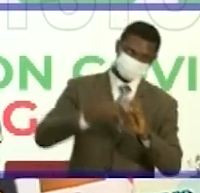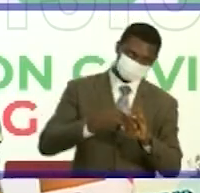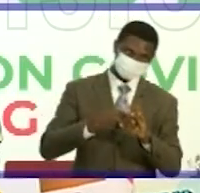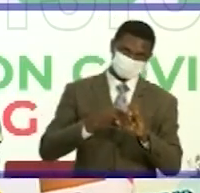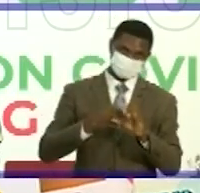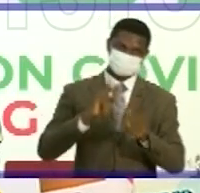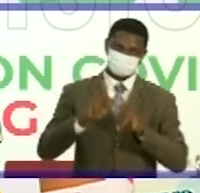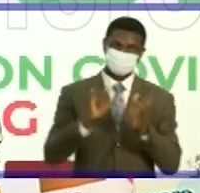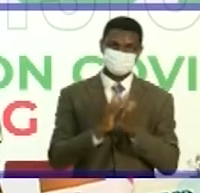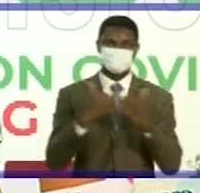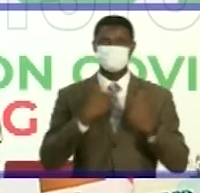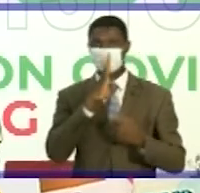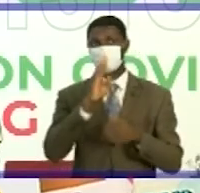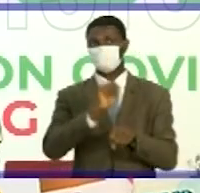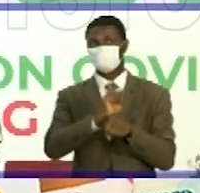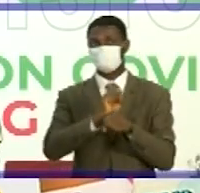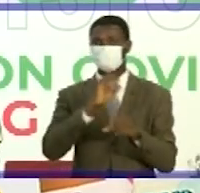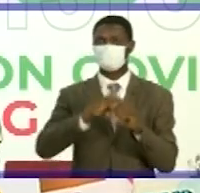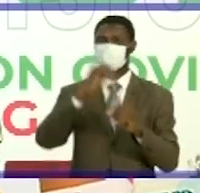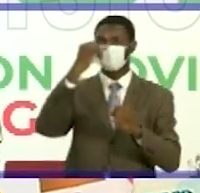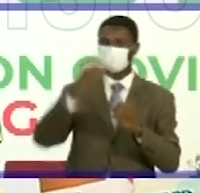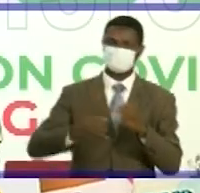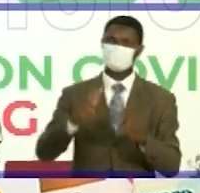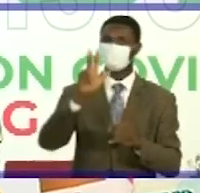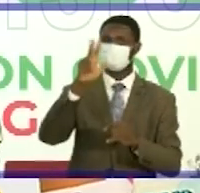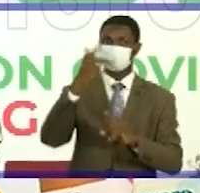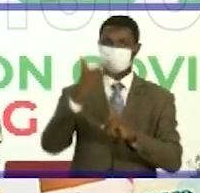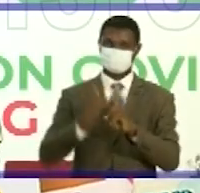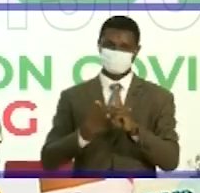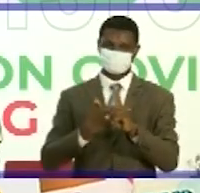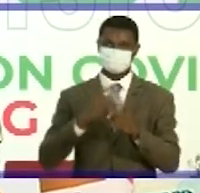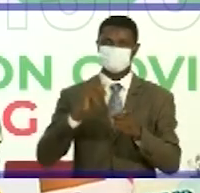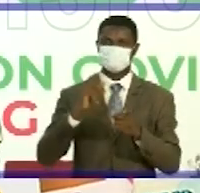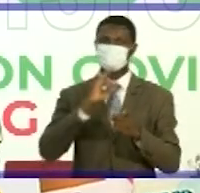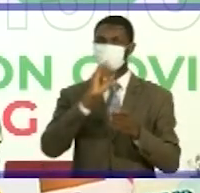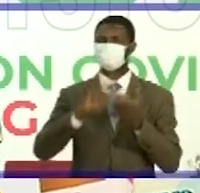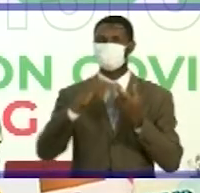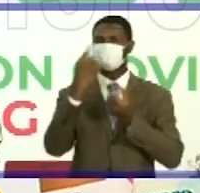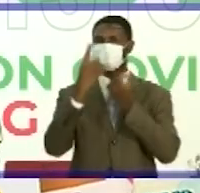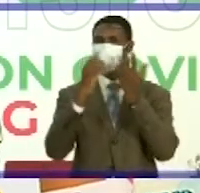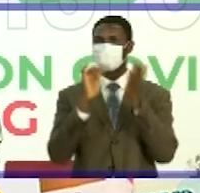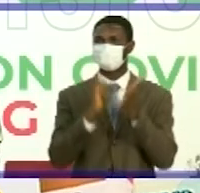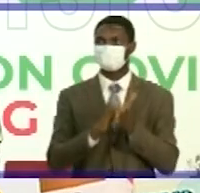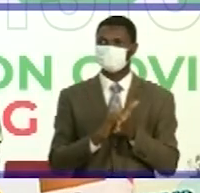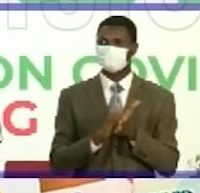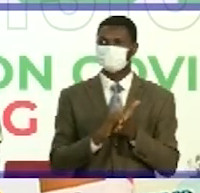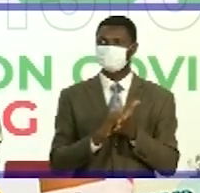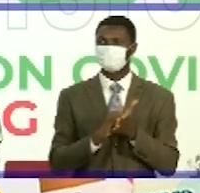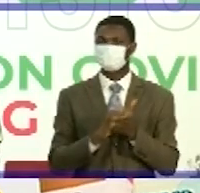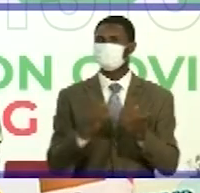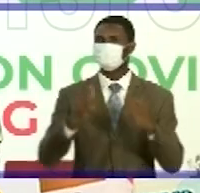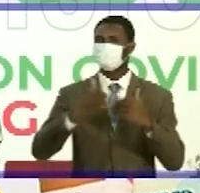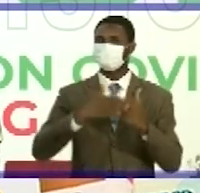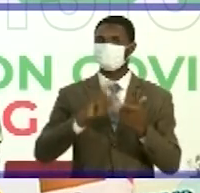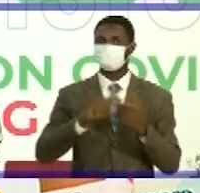working in the last 3 months is to understand that their coming back to